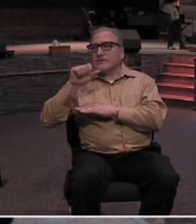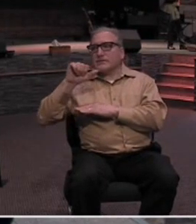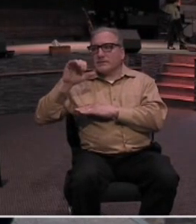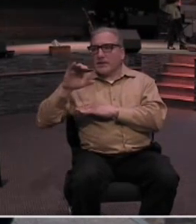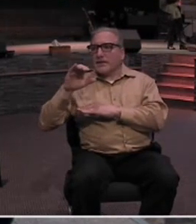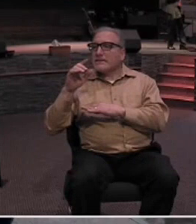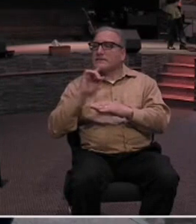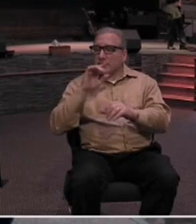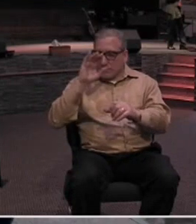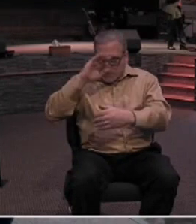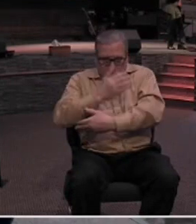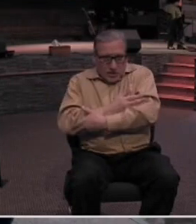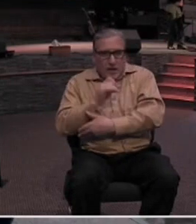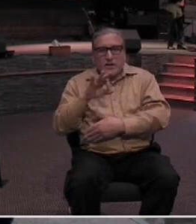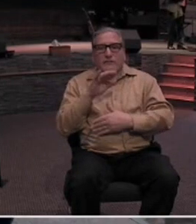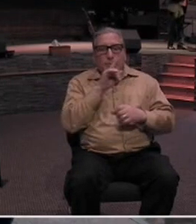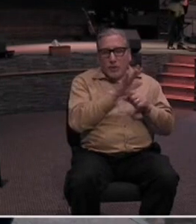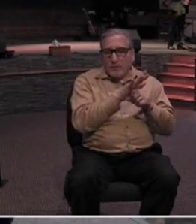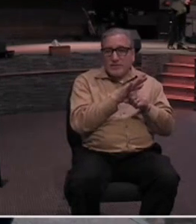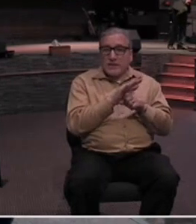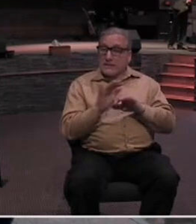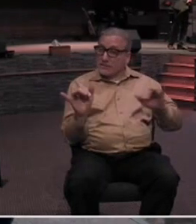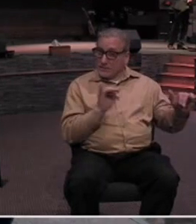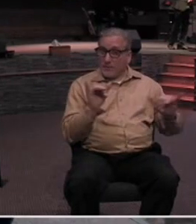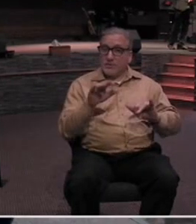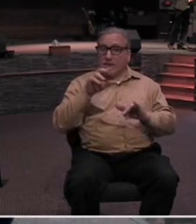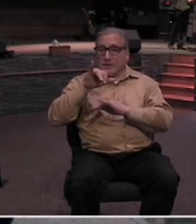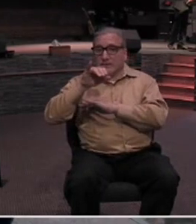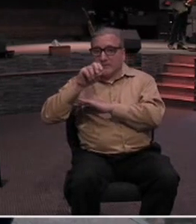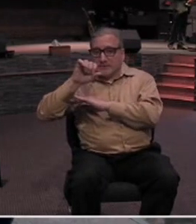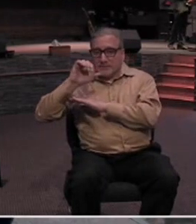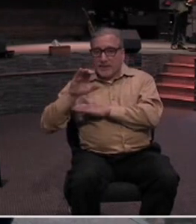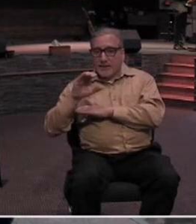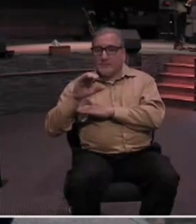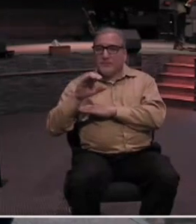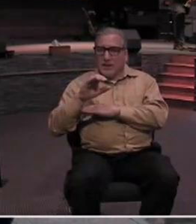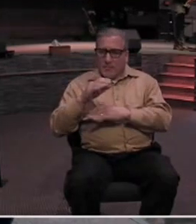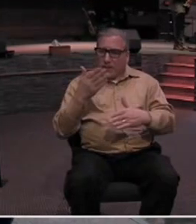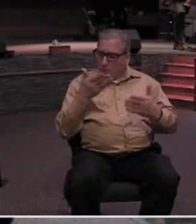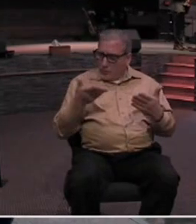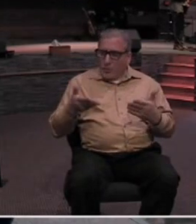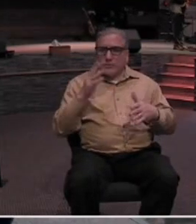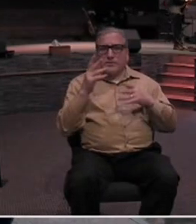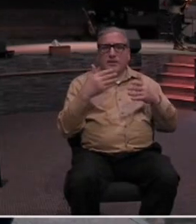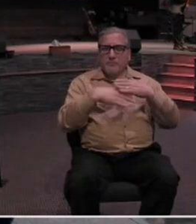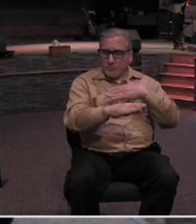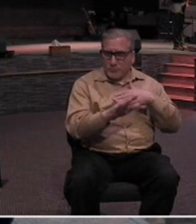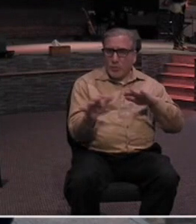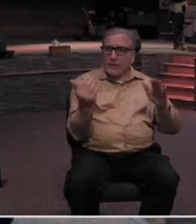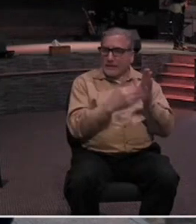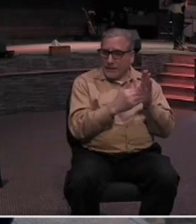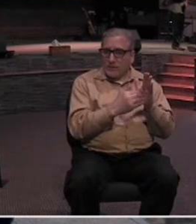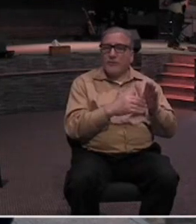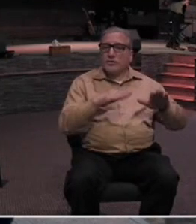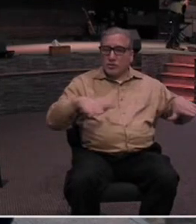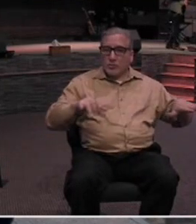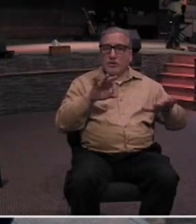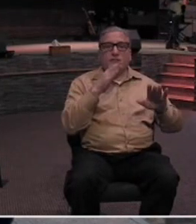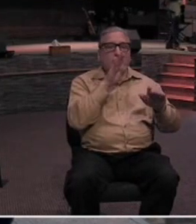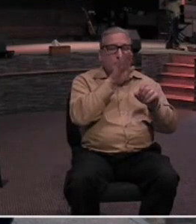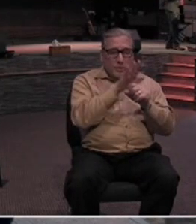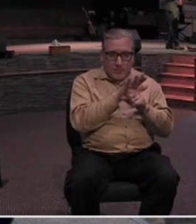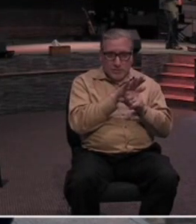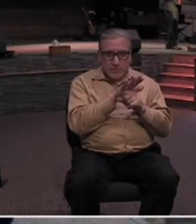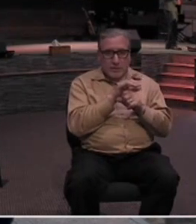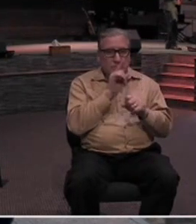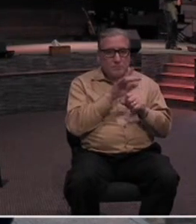that like Isaac, those who have been born again of the water and of the spirit are the children of promise. I